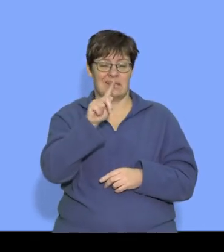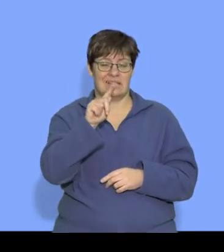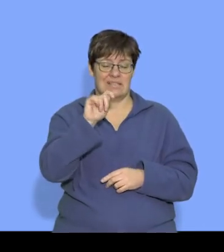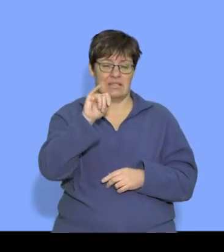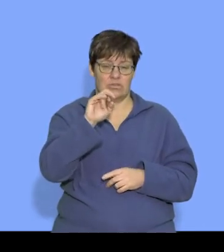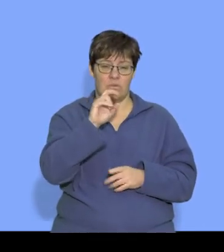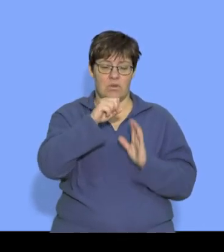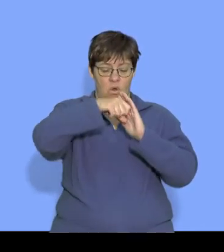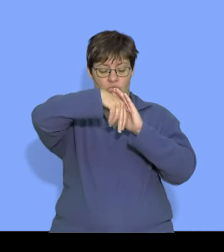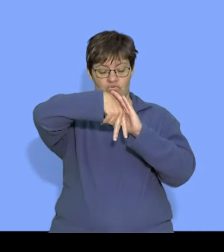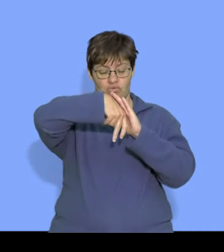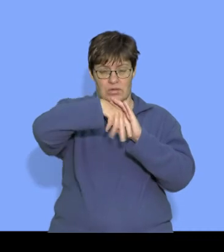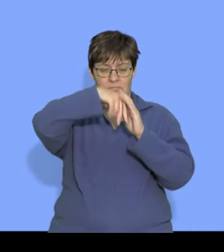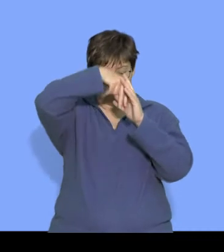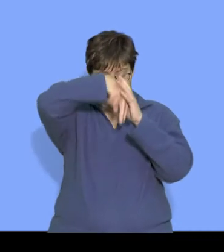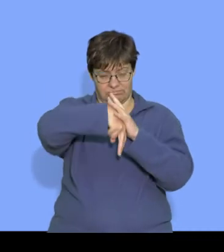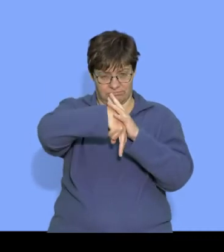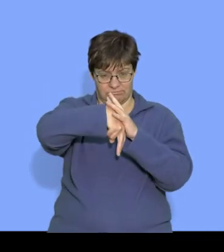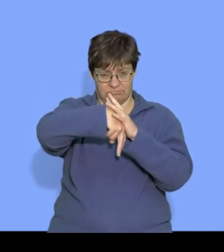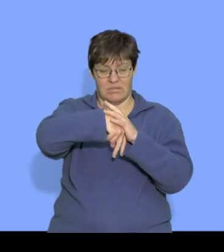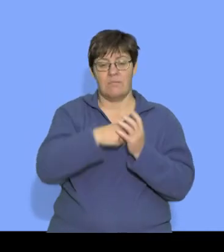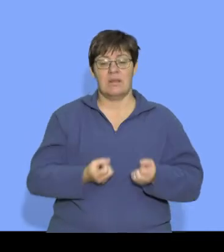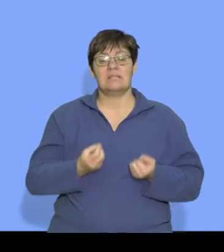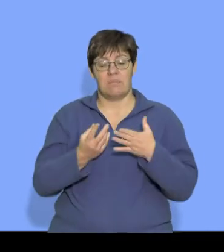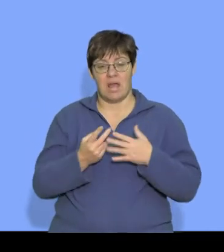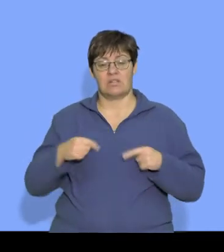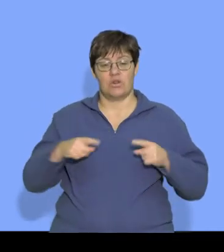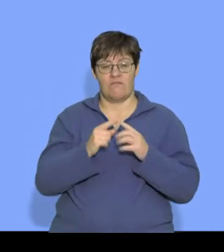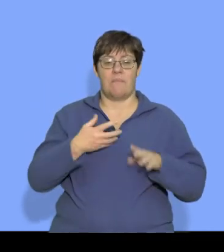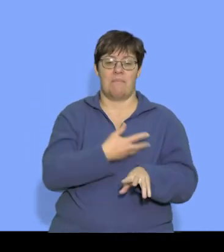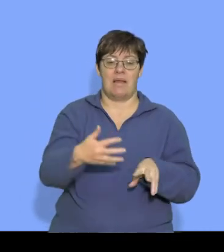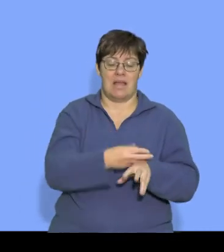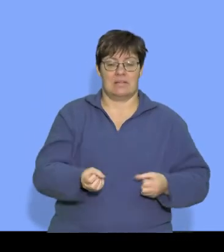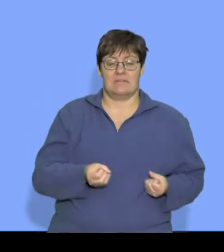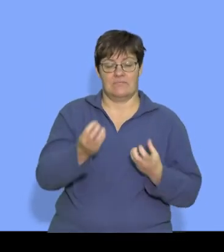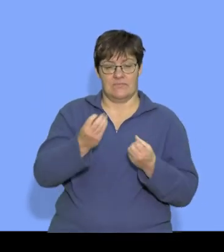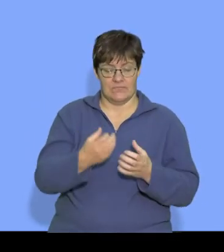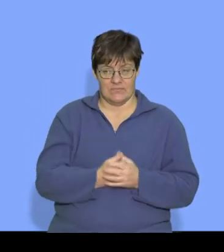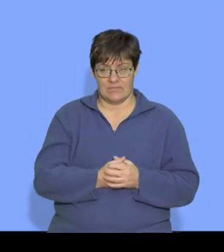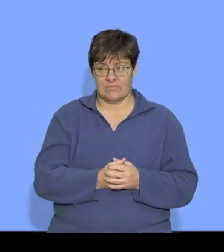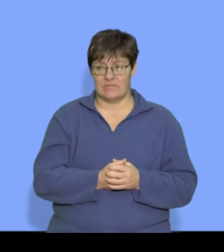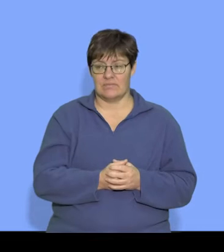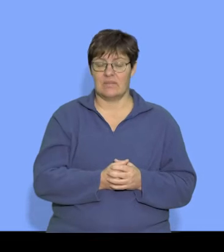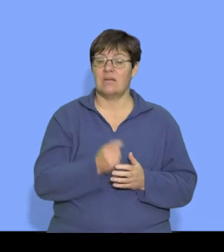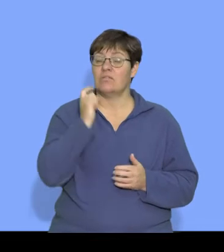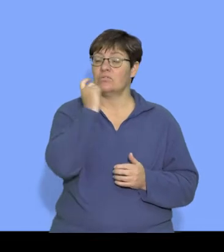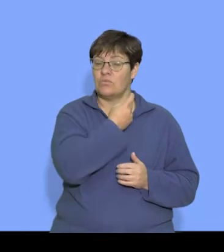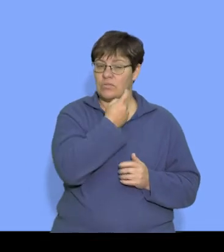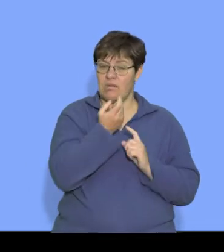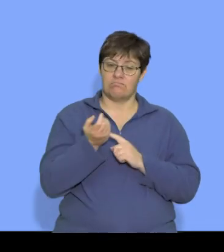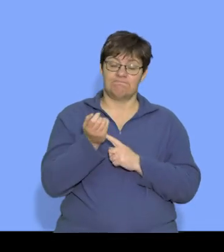in which the root of the tooth is embedded and supplied with nerves and blood vessels. So the portion of the